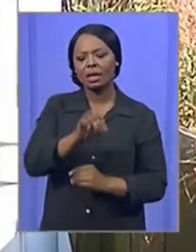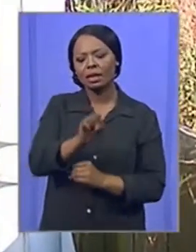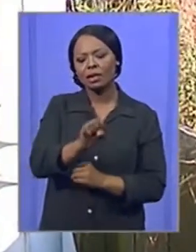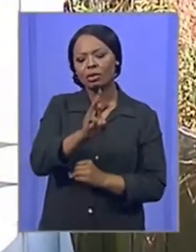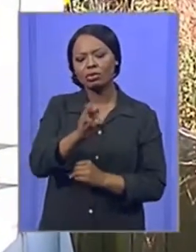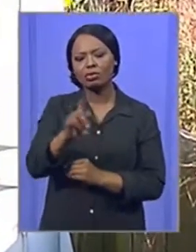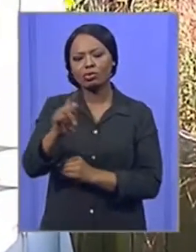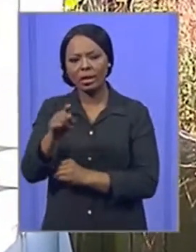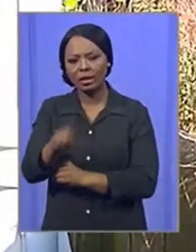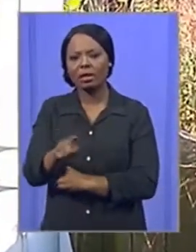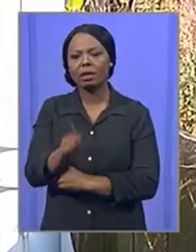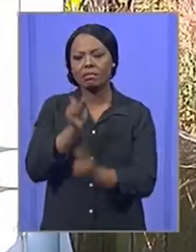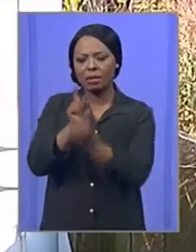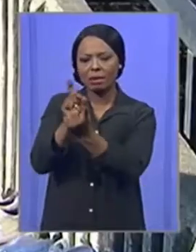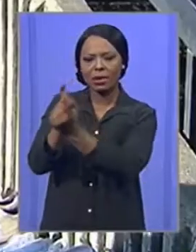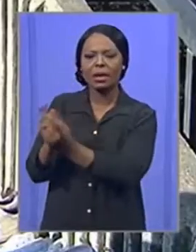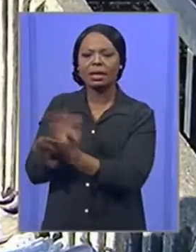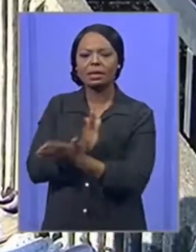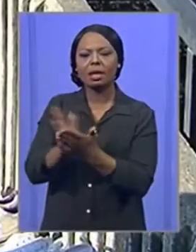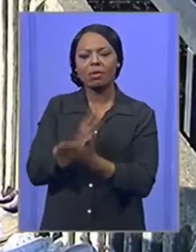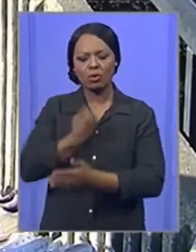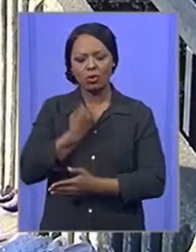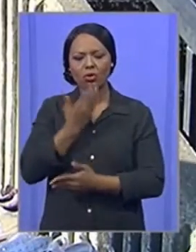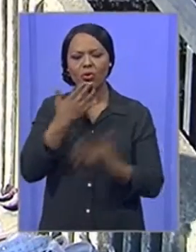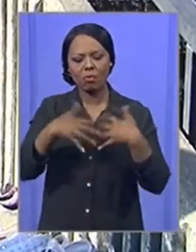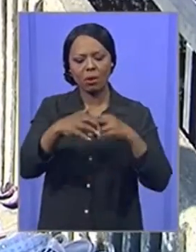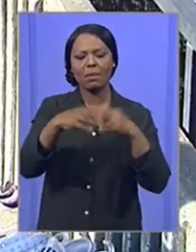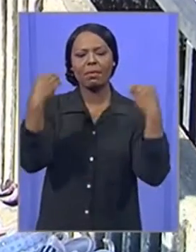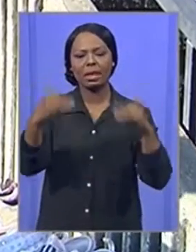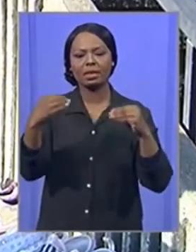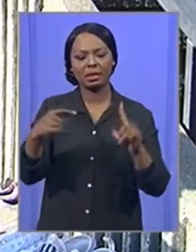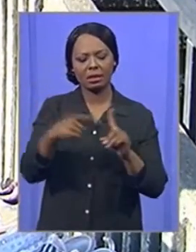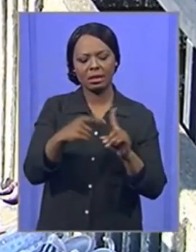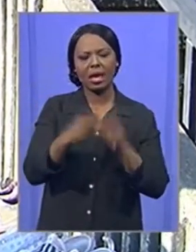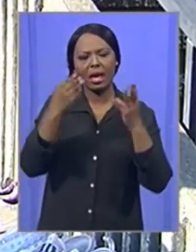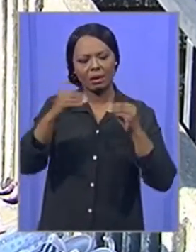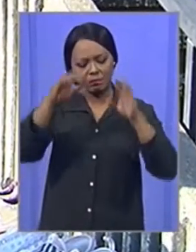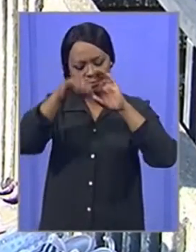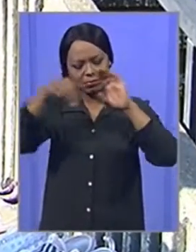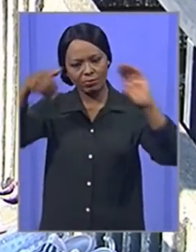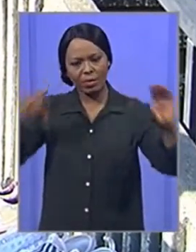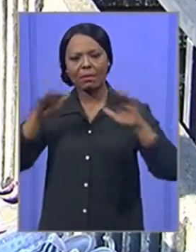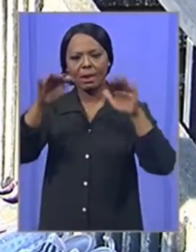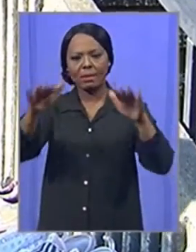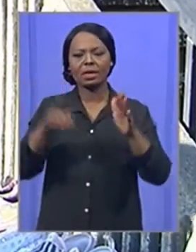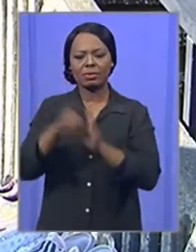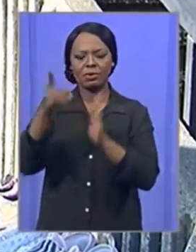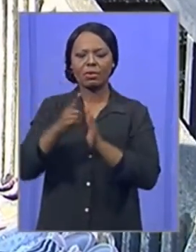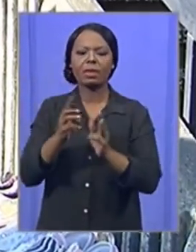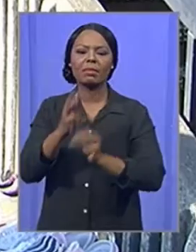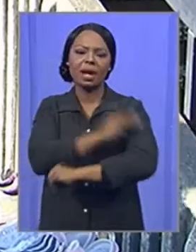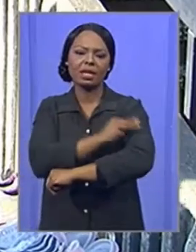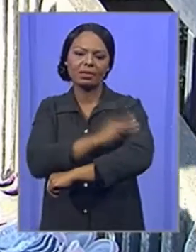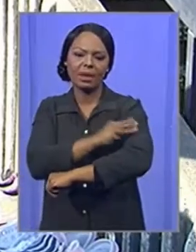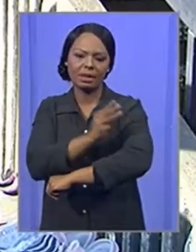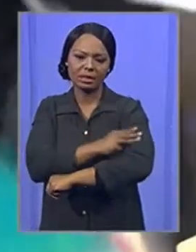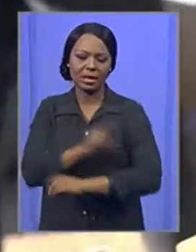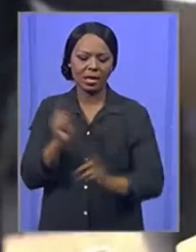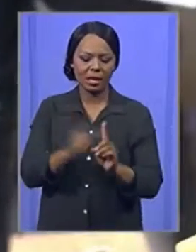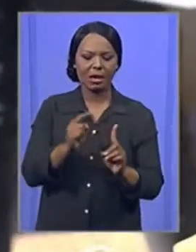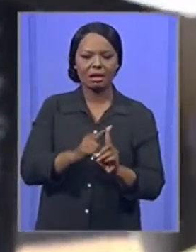ba dikgwebo ba basha. Lerothodi Manala o editse dithuto tsa postgraduate tsa Public and Development Management. Manala